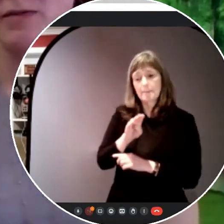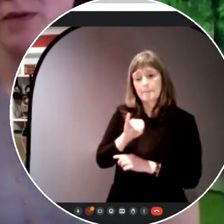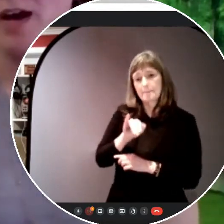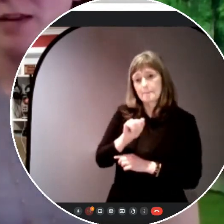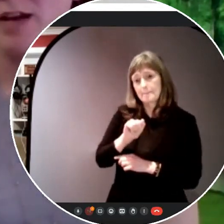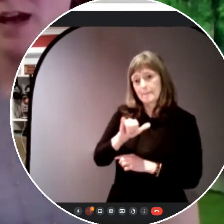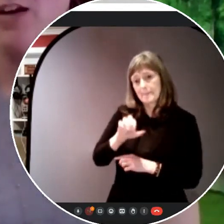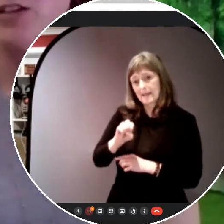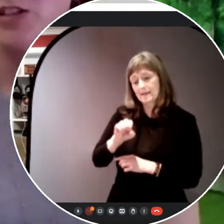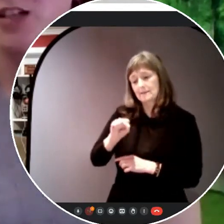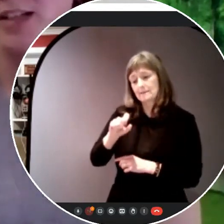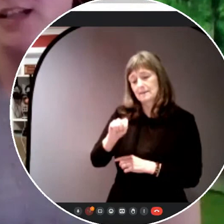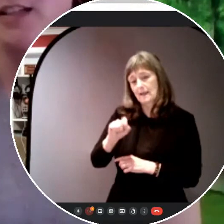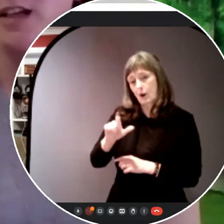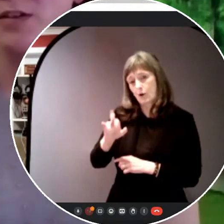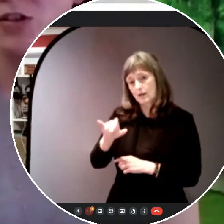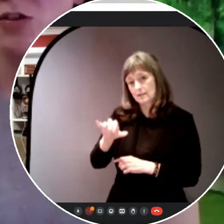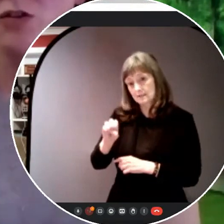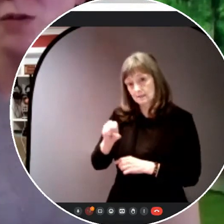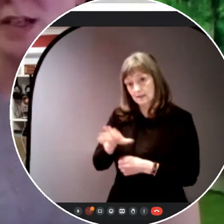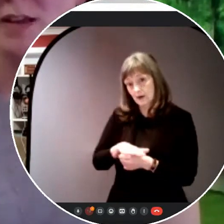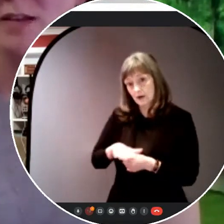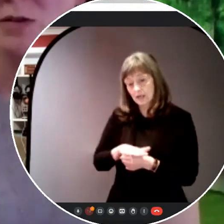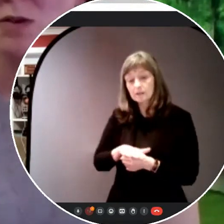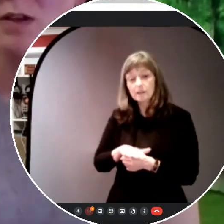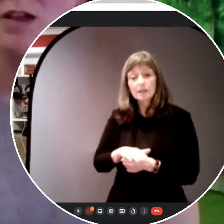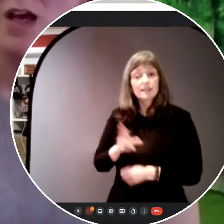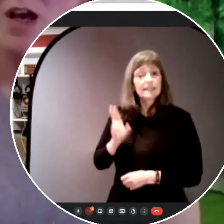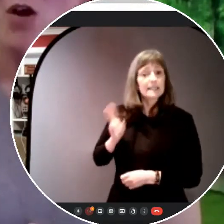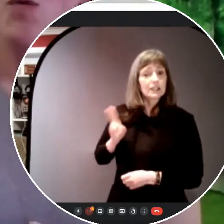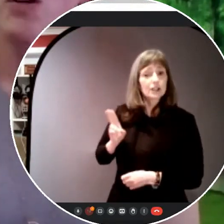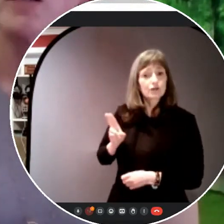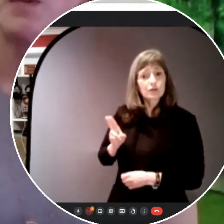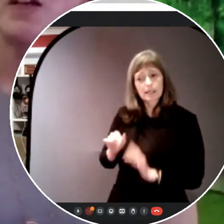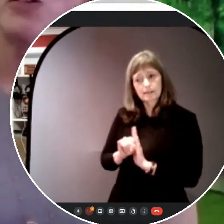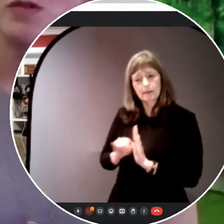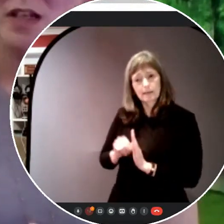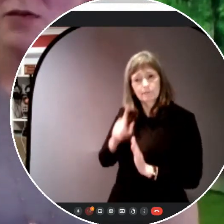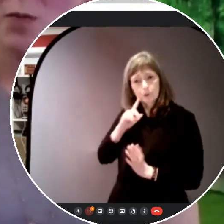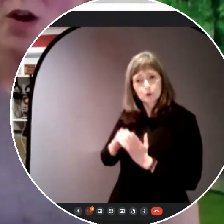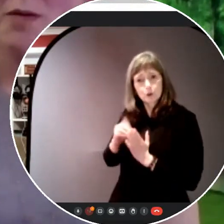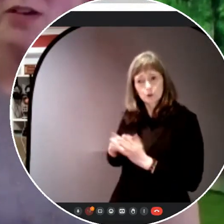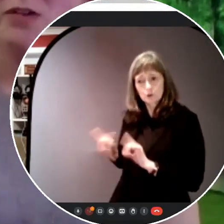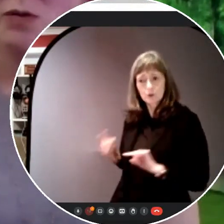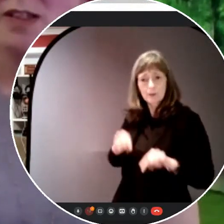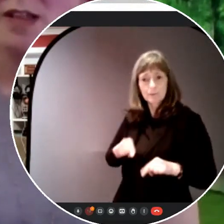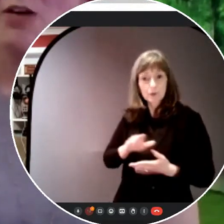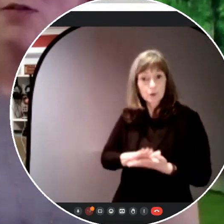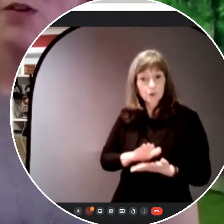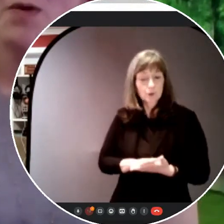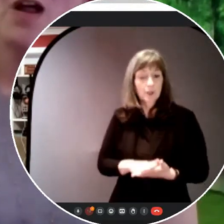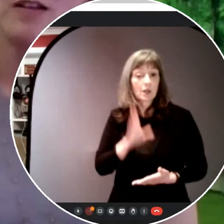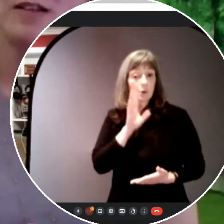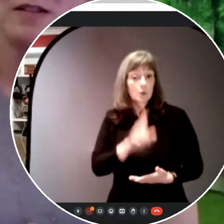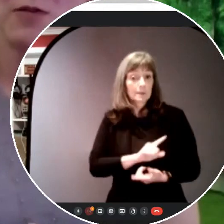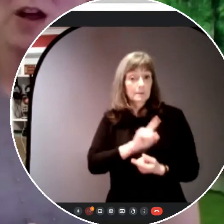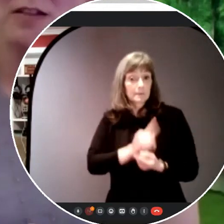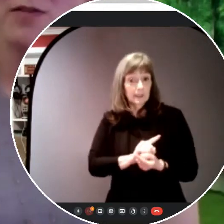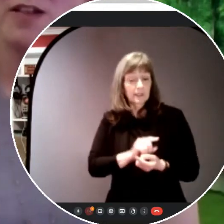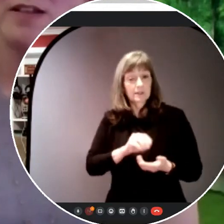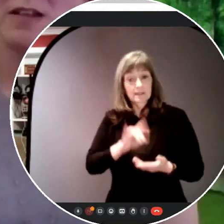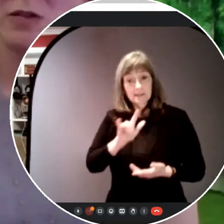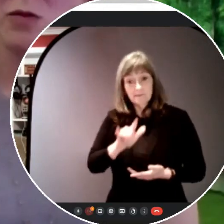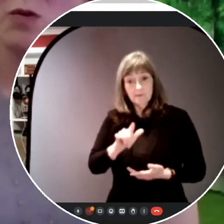and the heritage and identity of the children who attend this school. We're going to speak to Stephenville Primary School itself, the policies